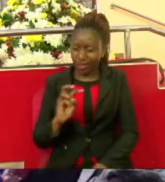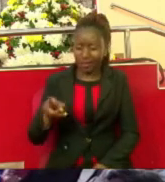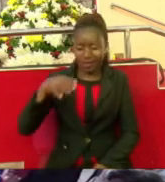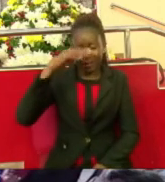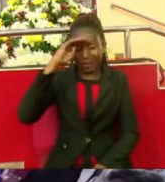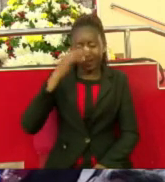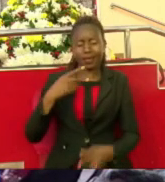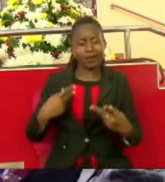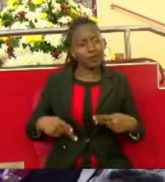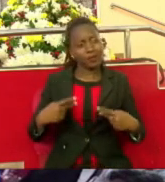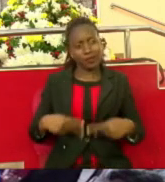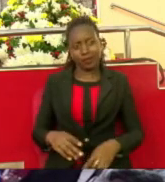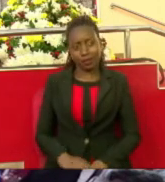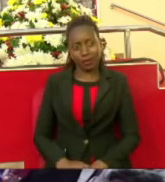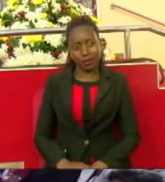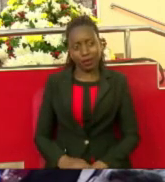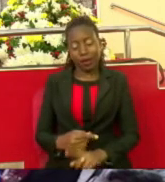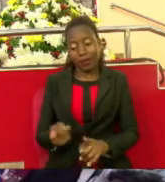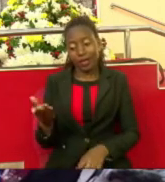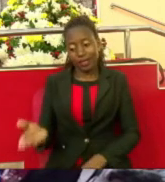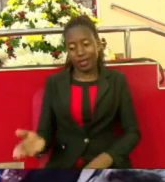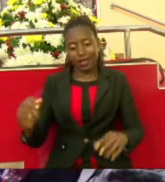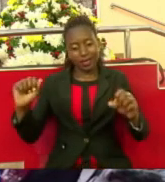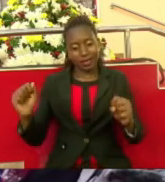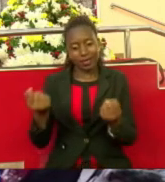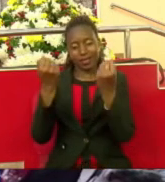Because this environment is safe for them.